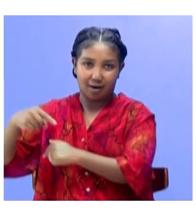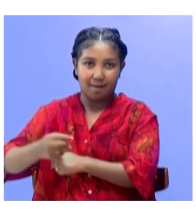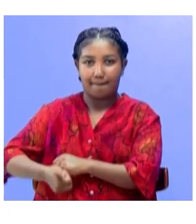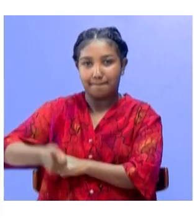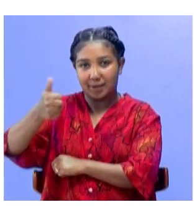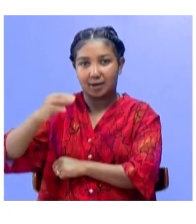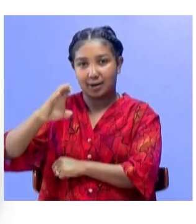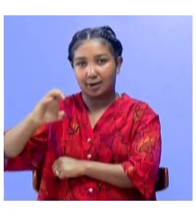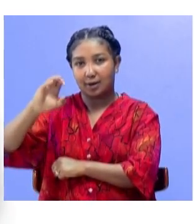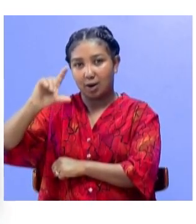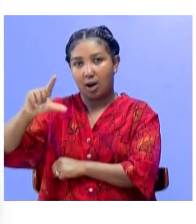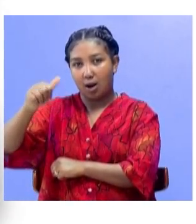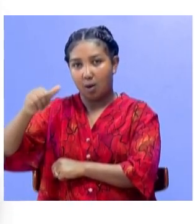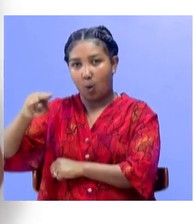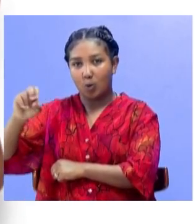Main clause.